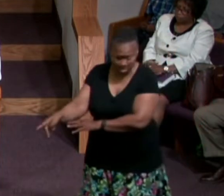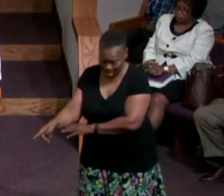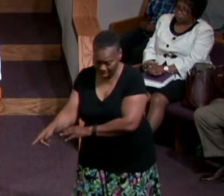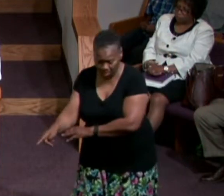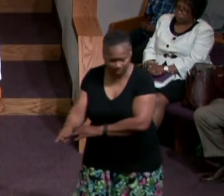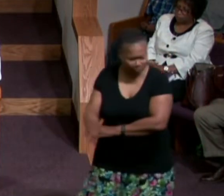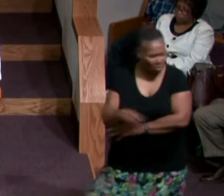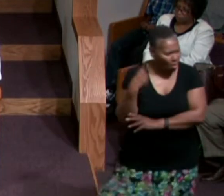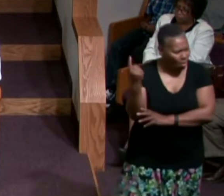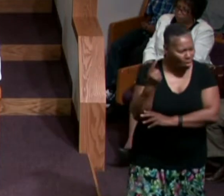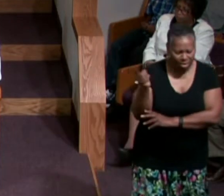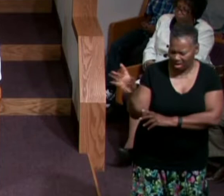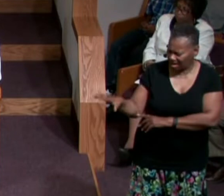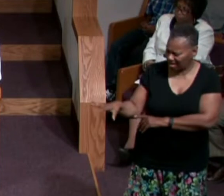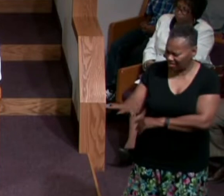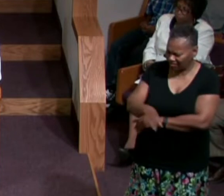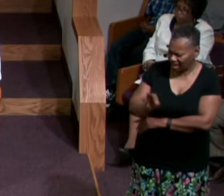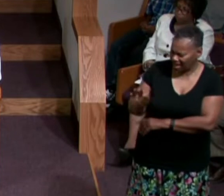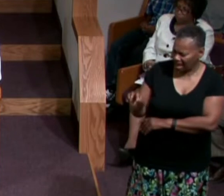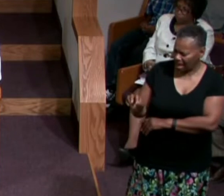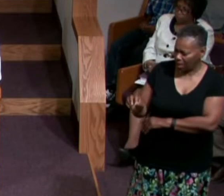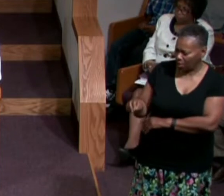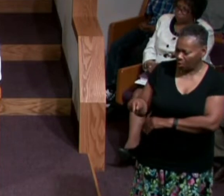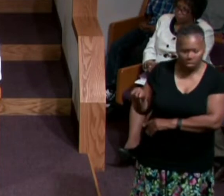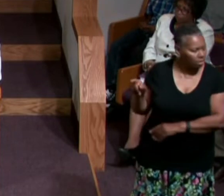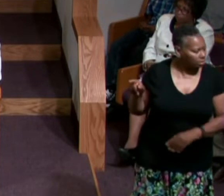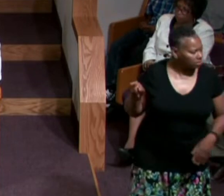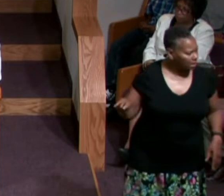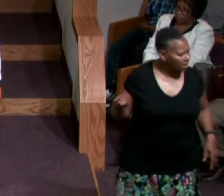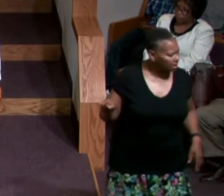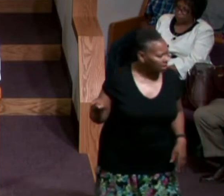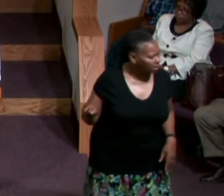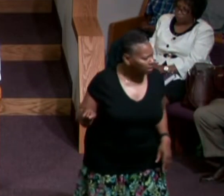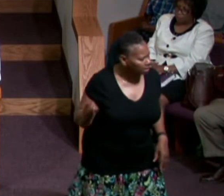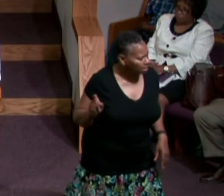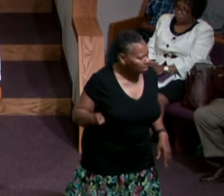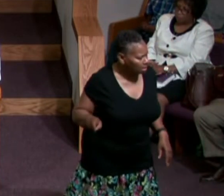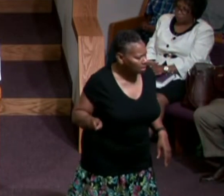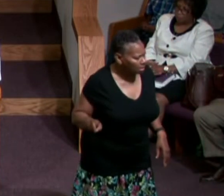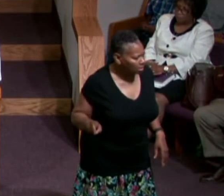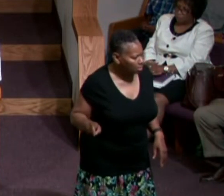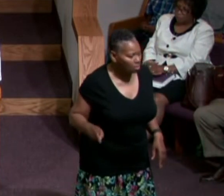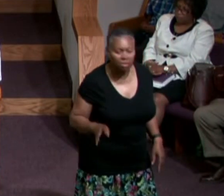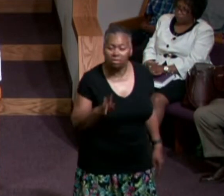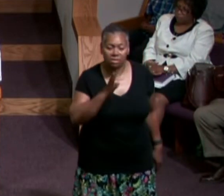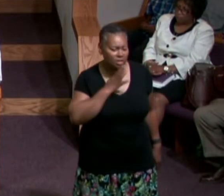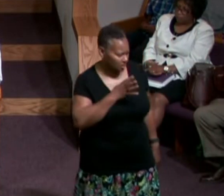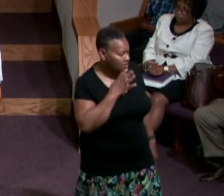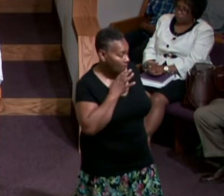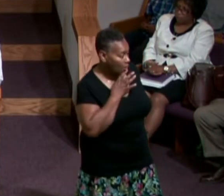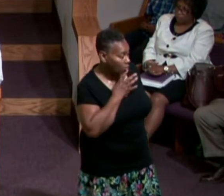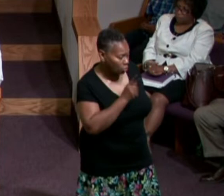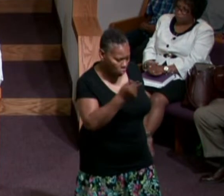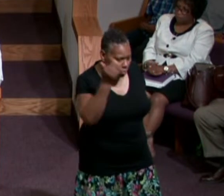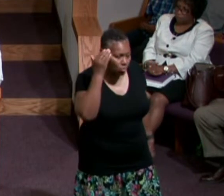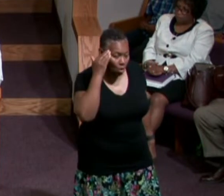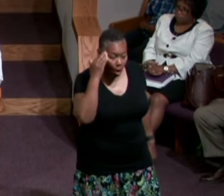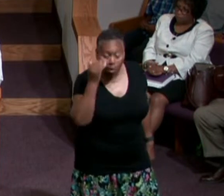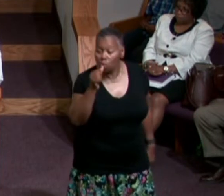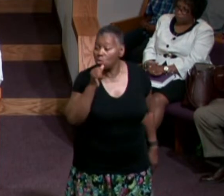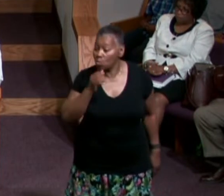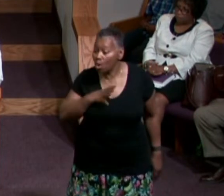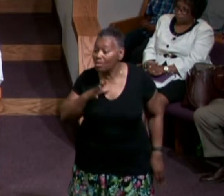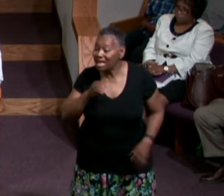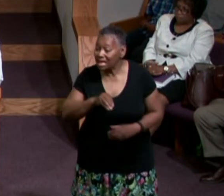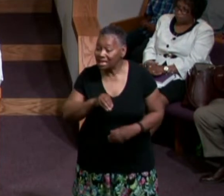her tell him they needed to talk. And every brother in here know that when your woman in your life tells